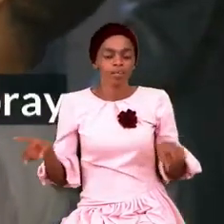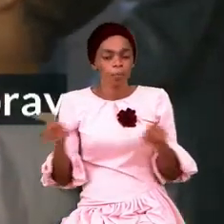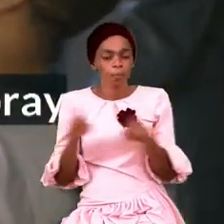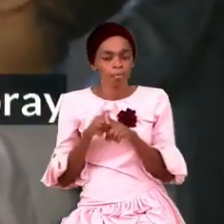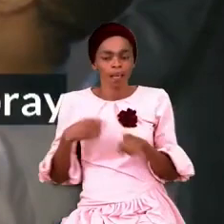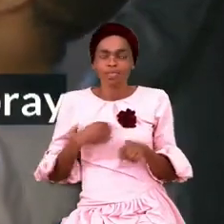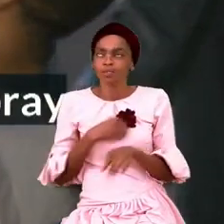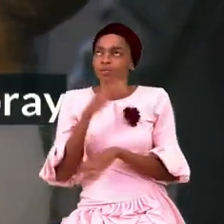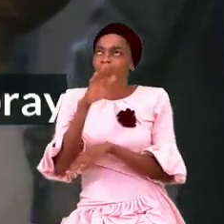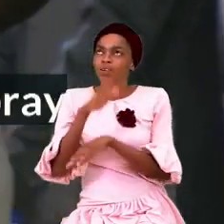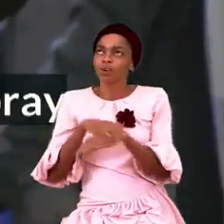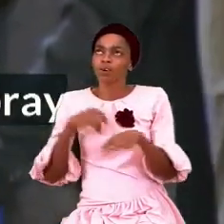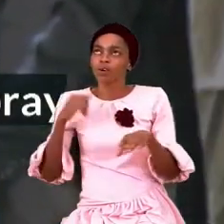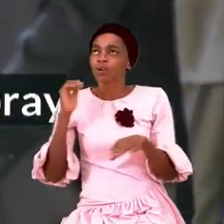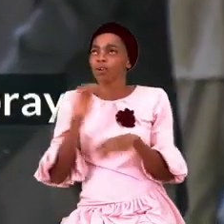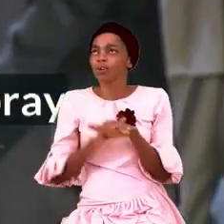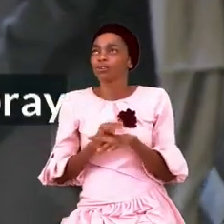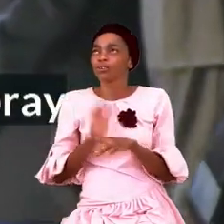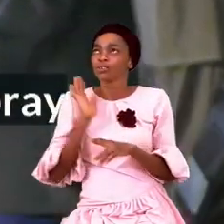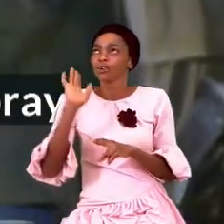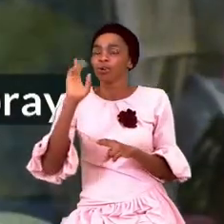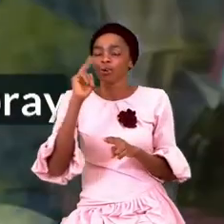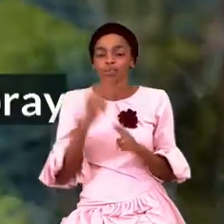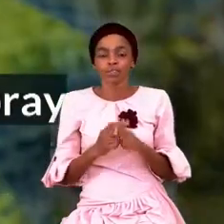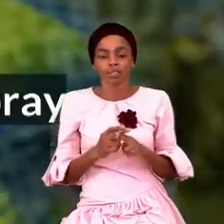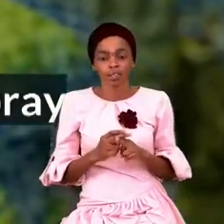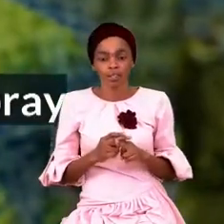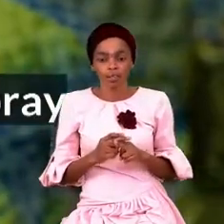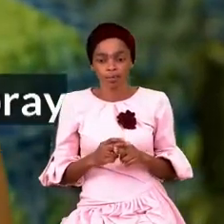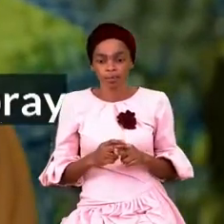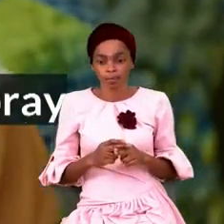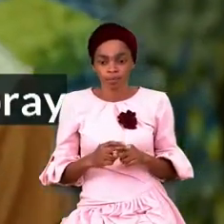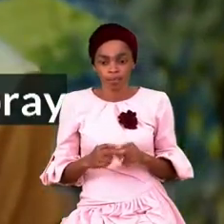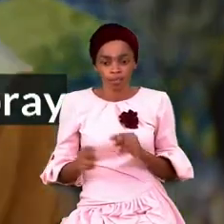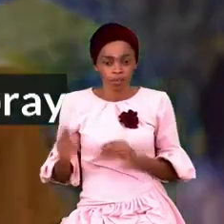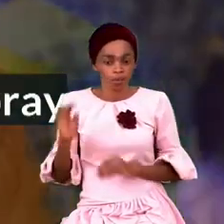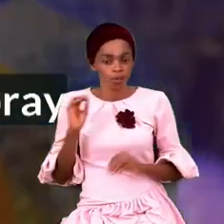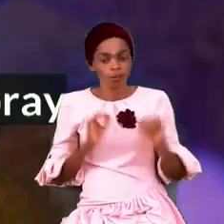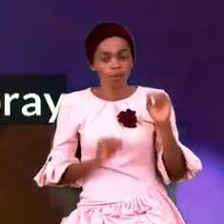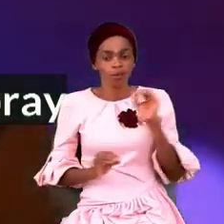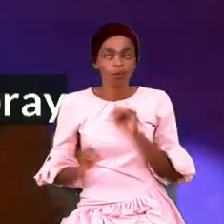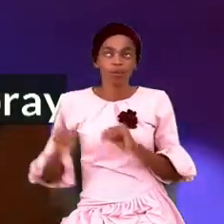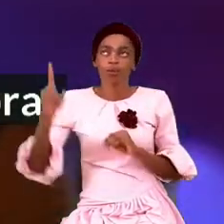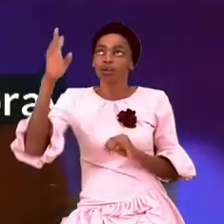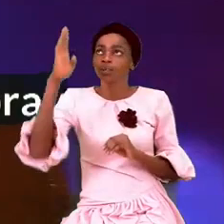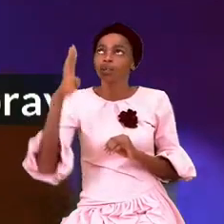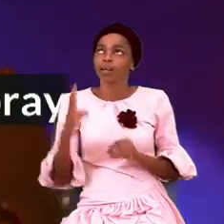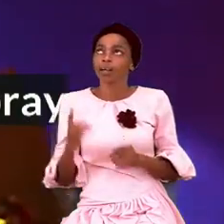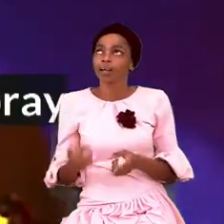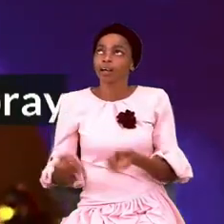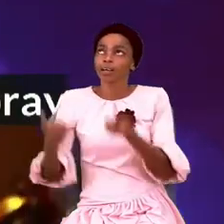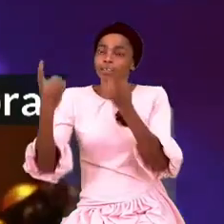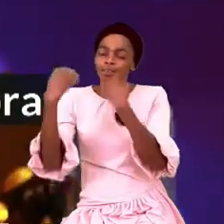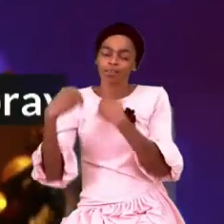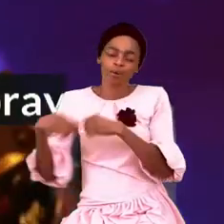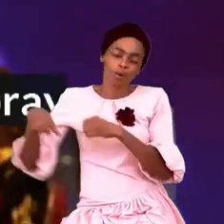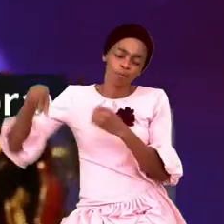Oh God, come pour out your mercy as we